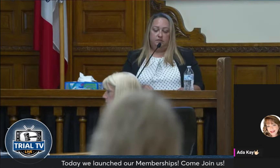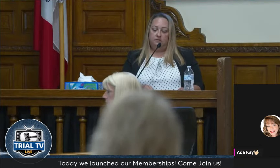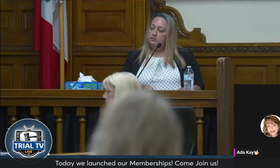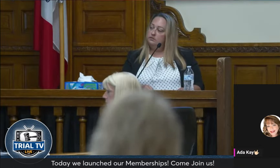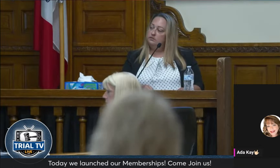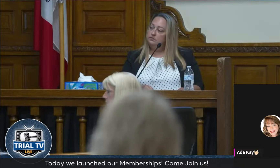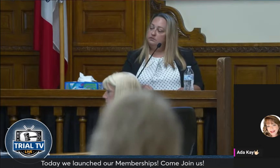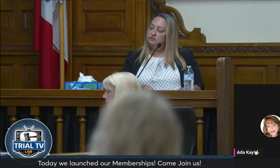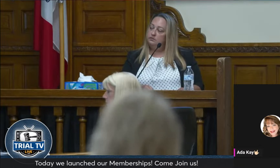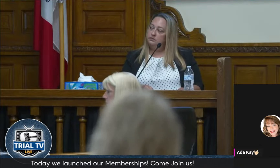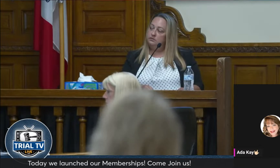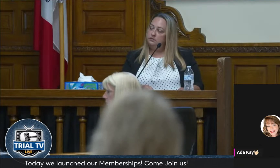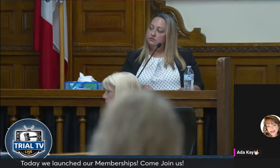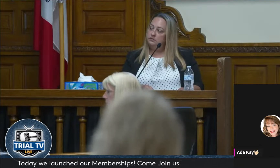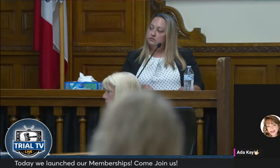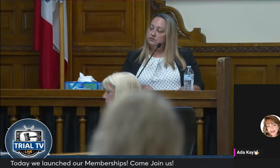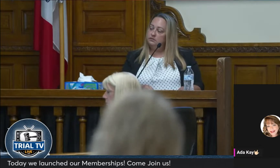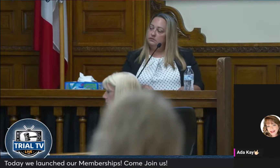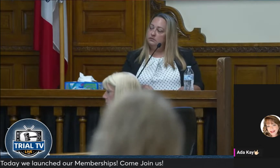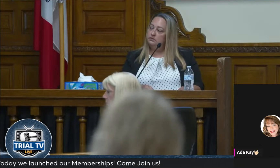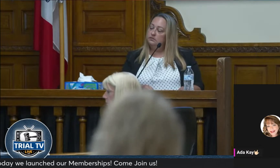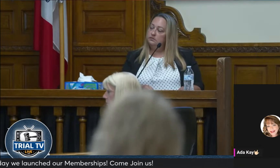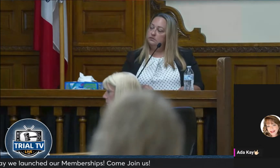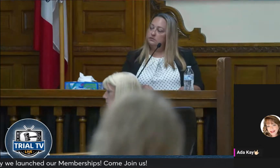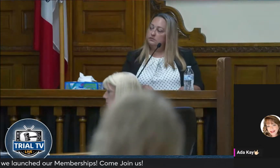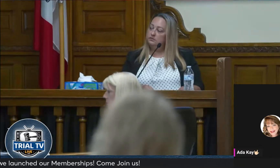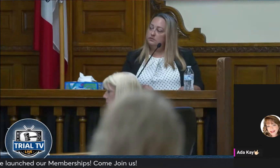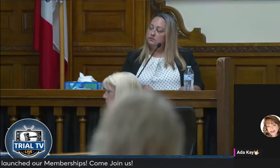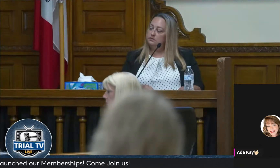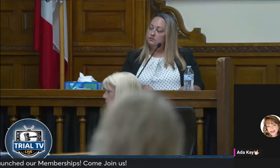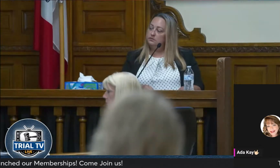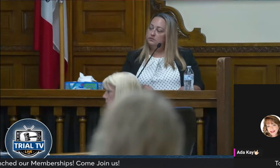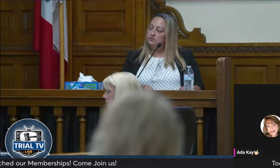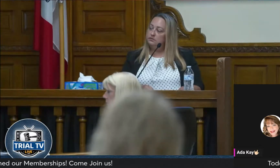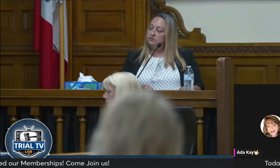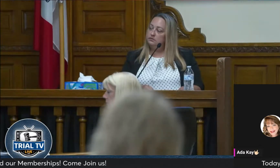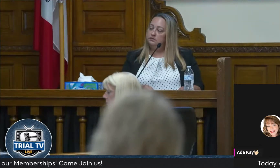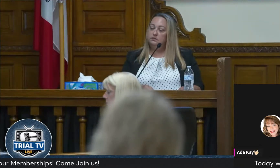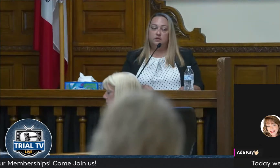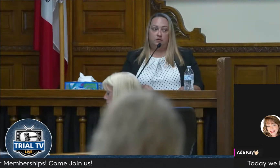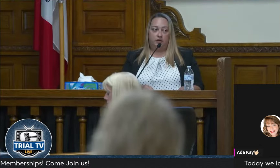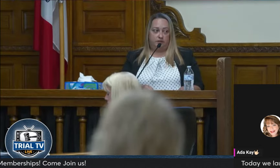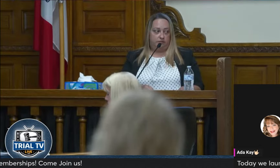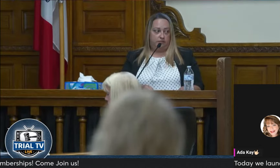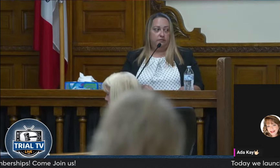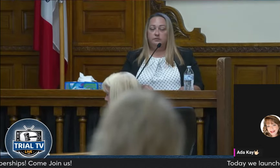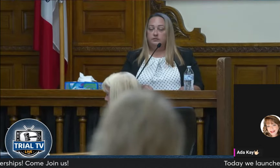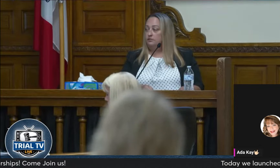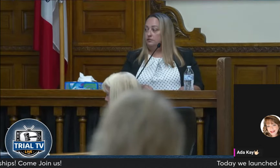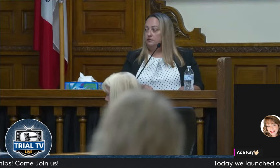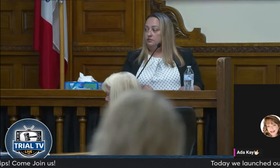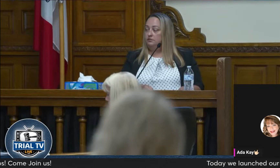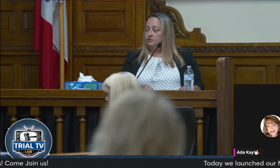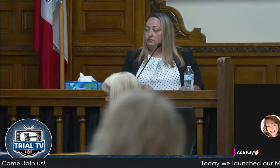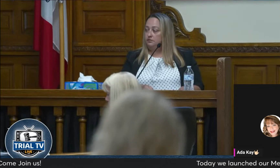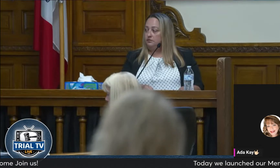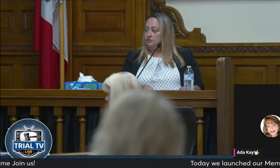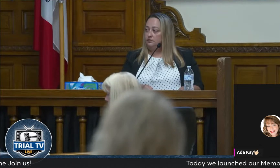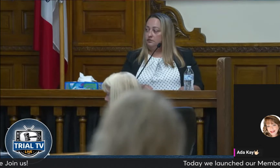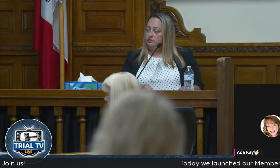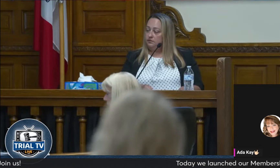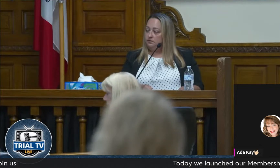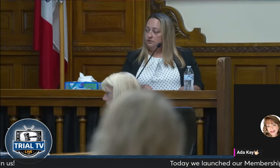As I understand it, at that time, you only tested one for DNA? Correct. Okay.